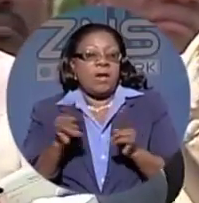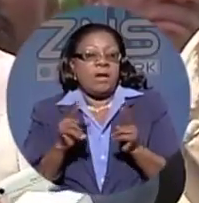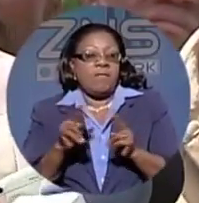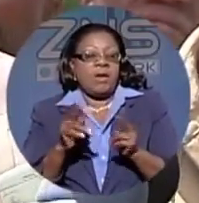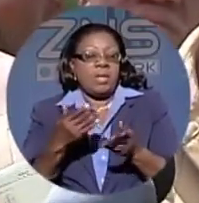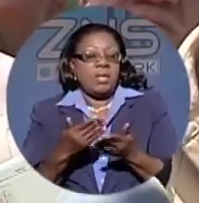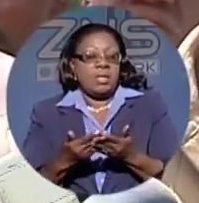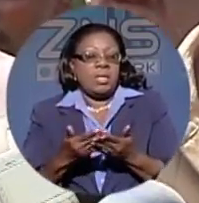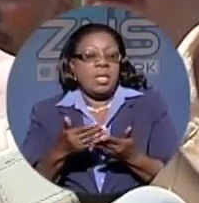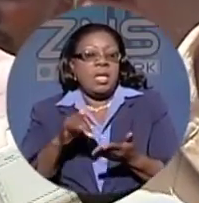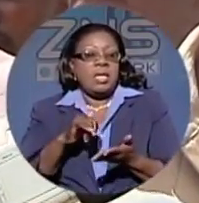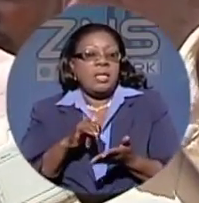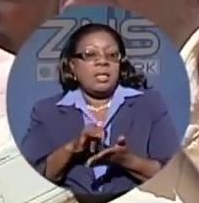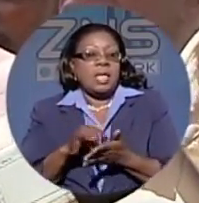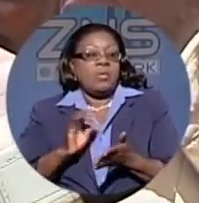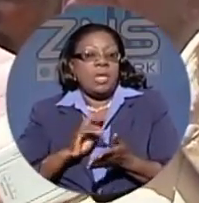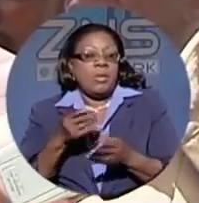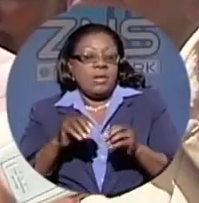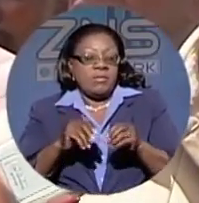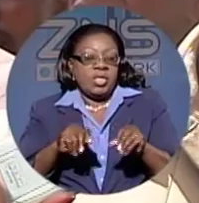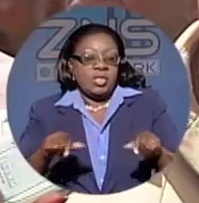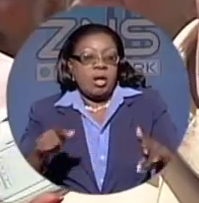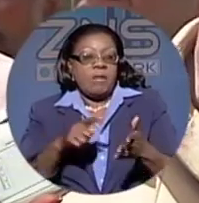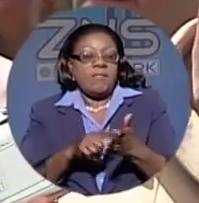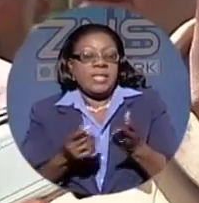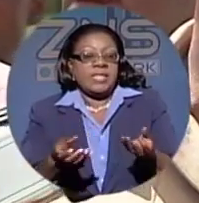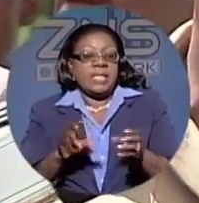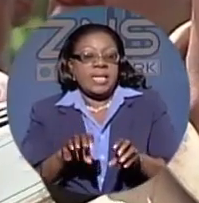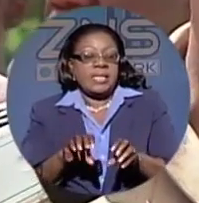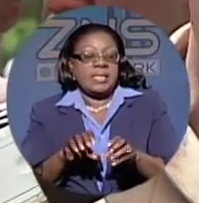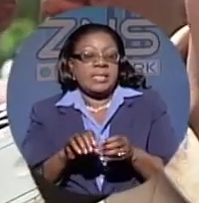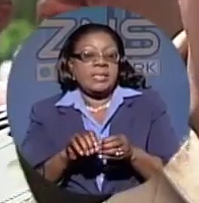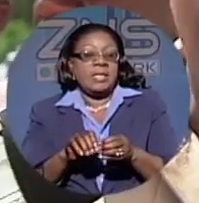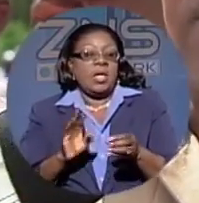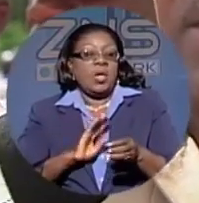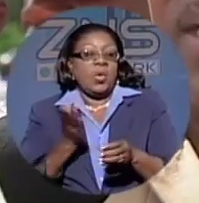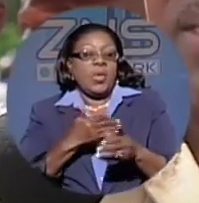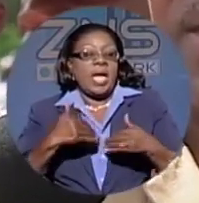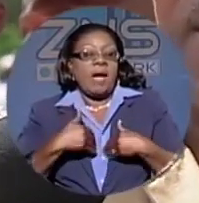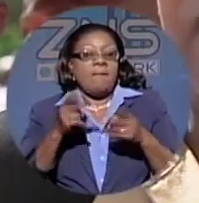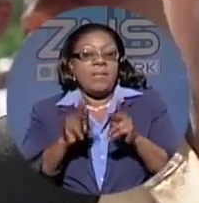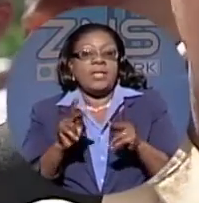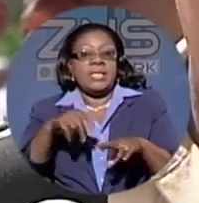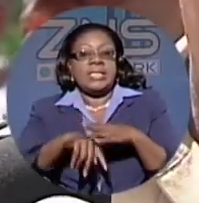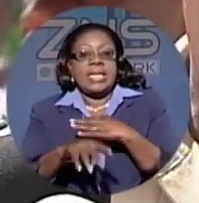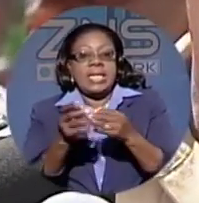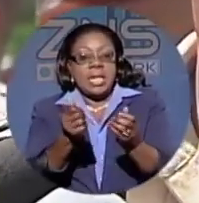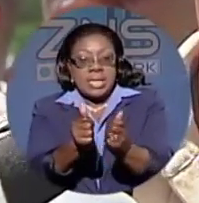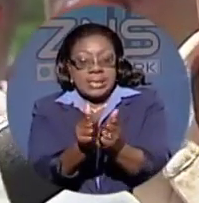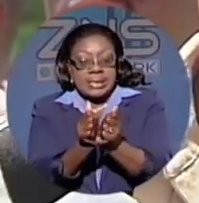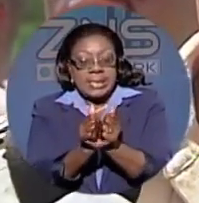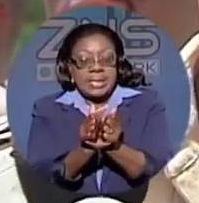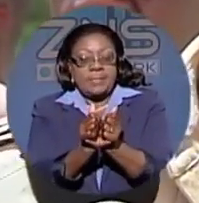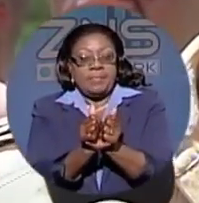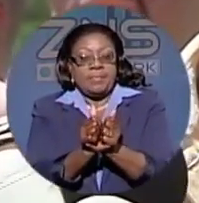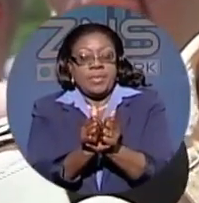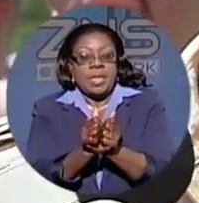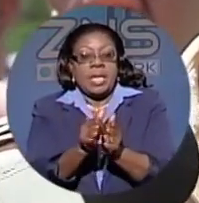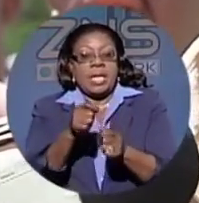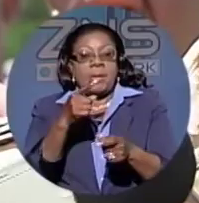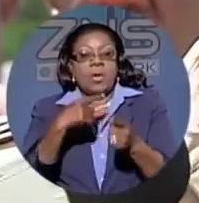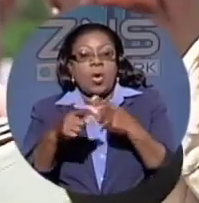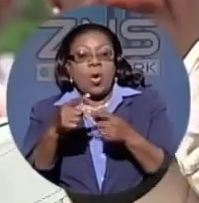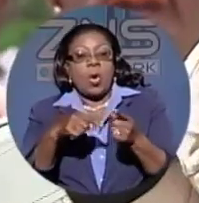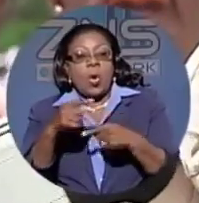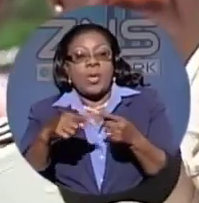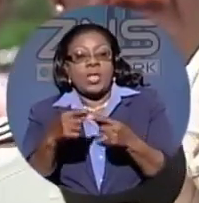confident that we will resolve this matter. I've indicated to you that already we have persons in custody. And I'm going to ask